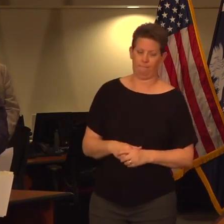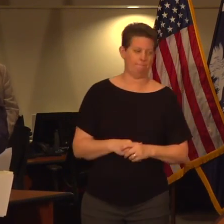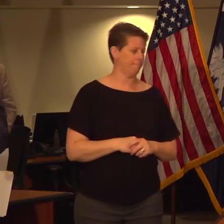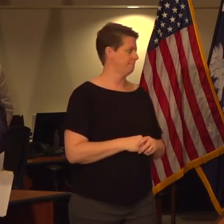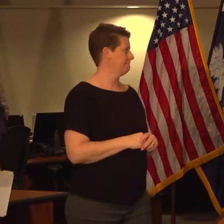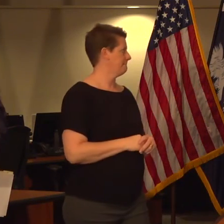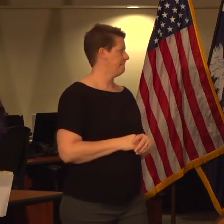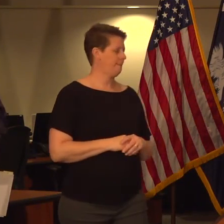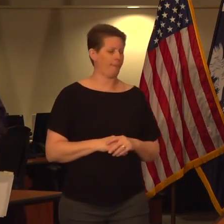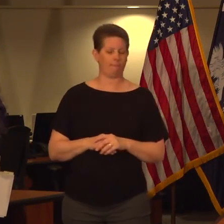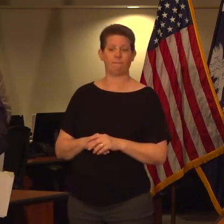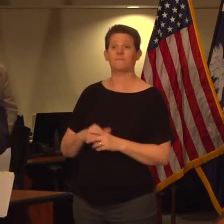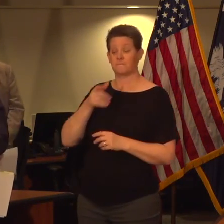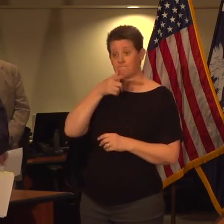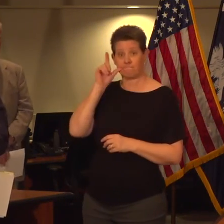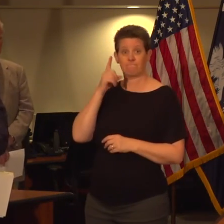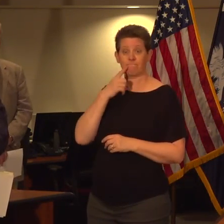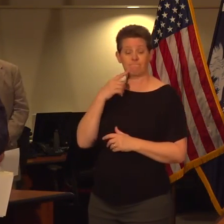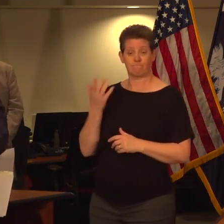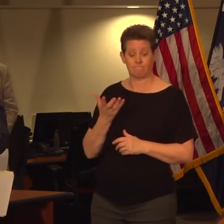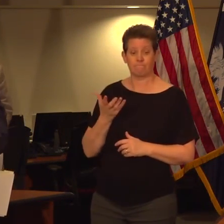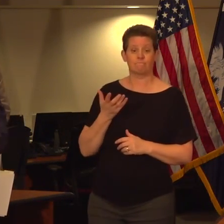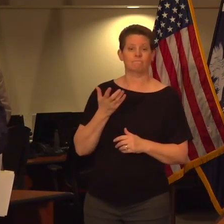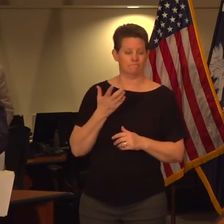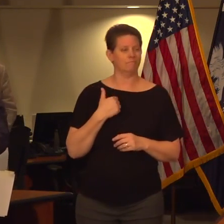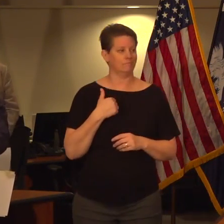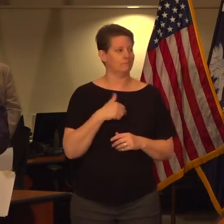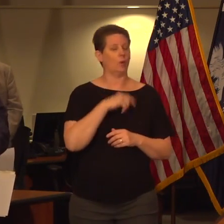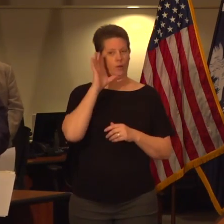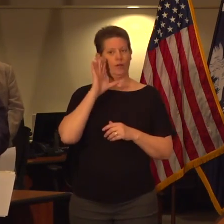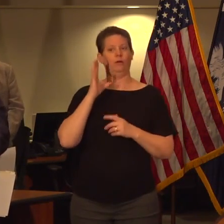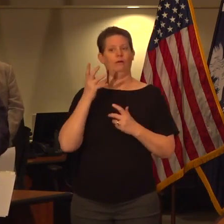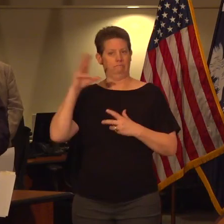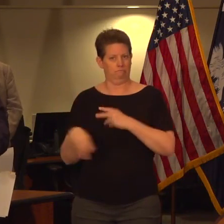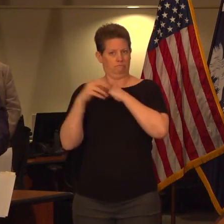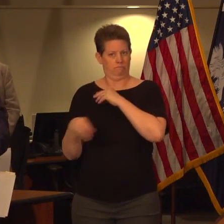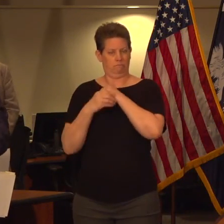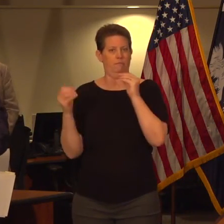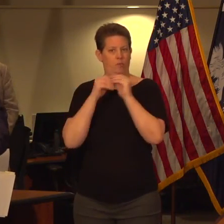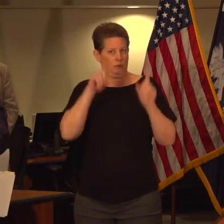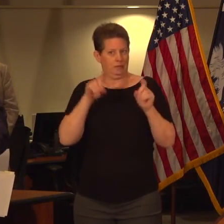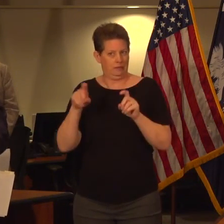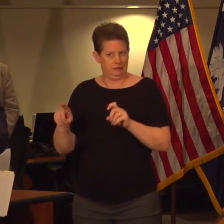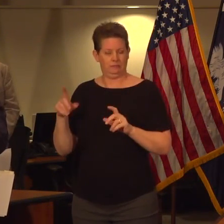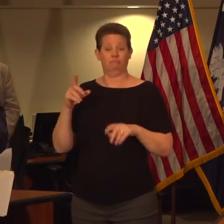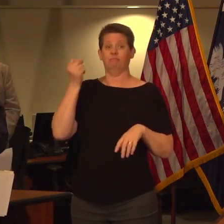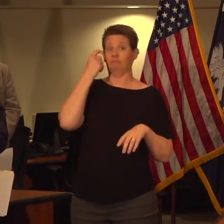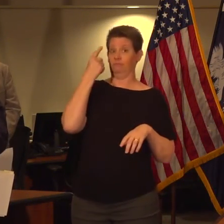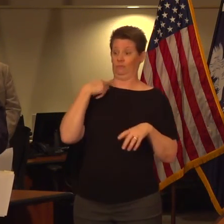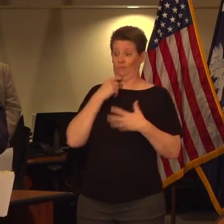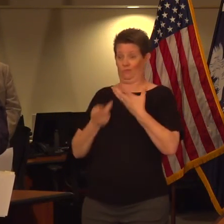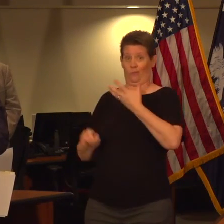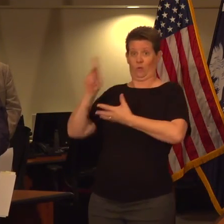Well, as I said earlier, we are continuing to work towards expanding testing. We had to prioritize testing here because